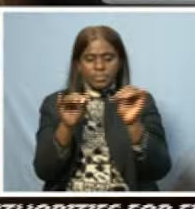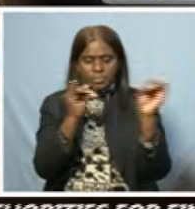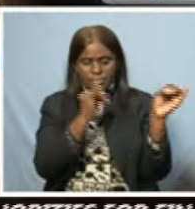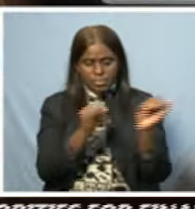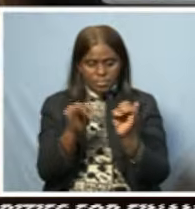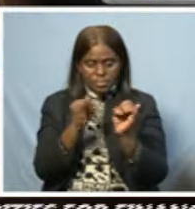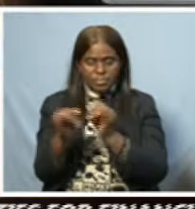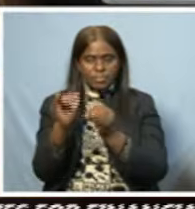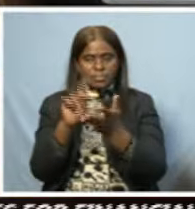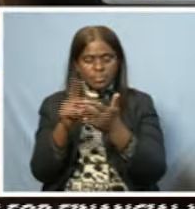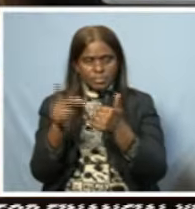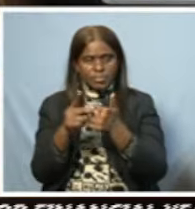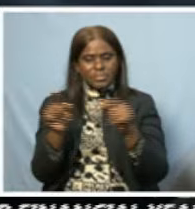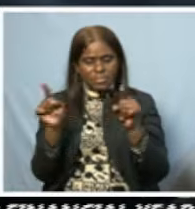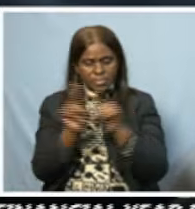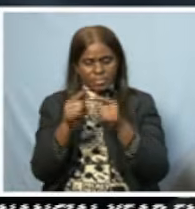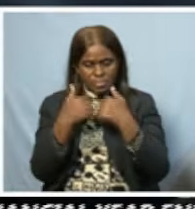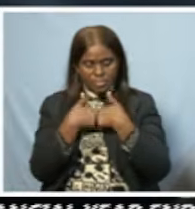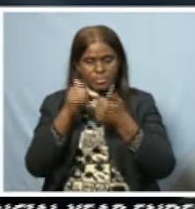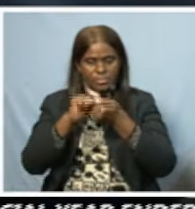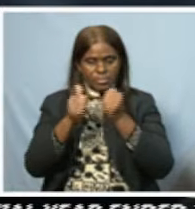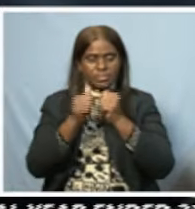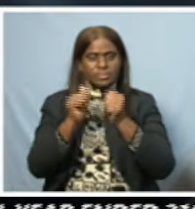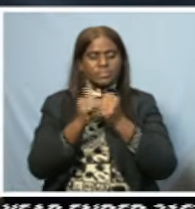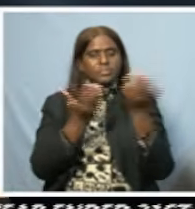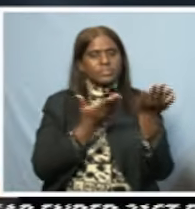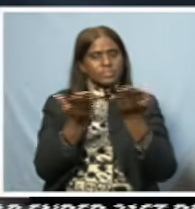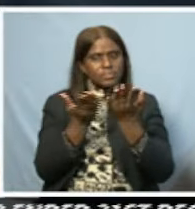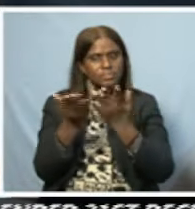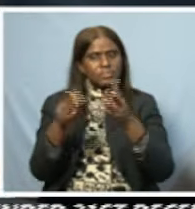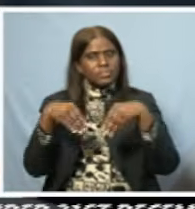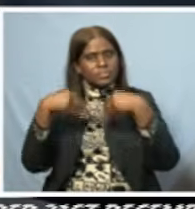unimplemented programs affect service delivery?